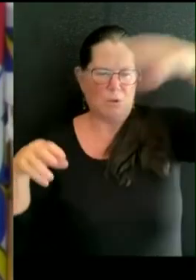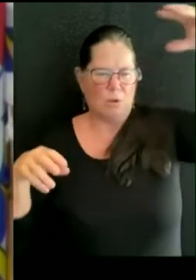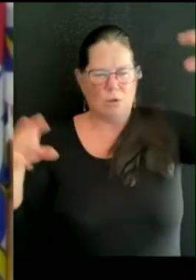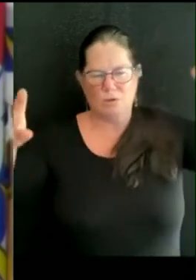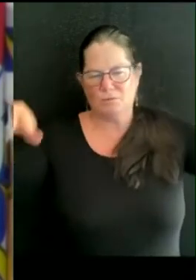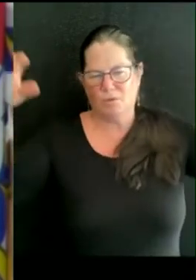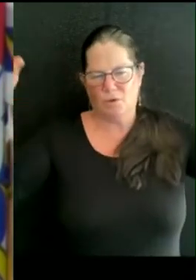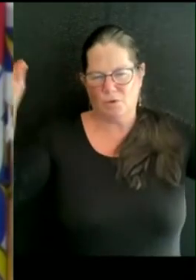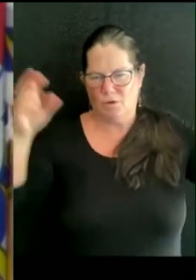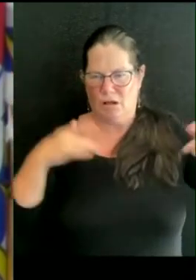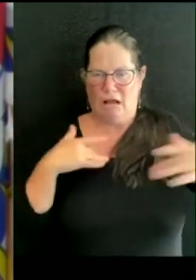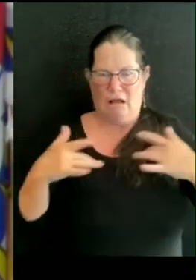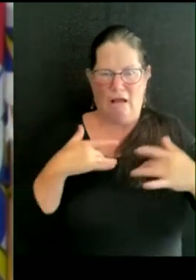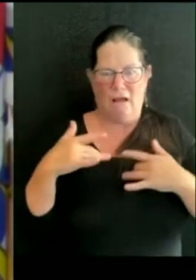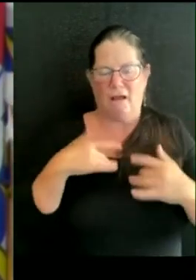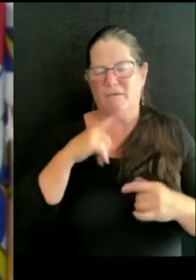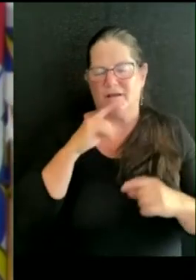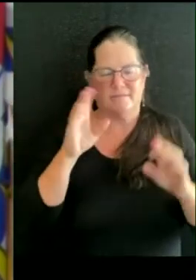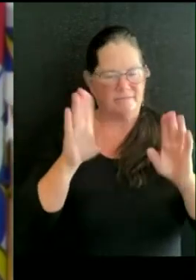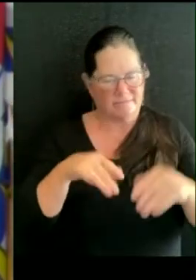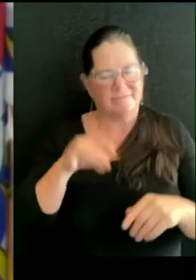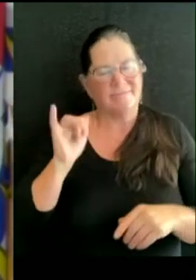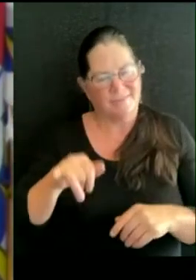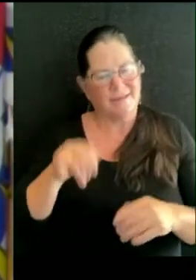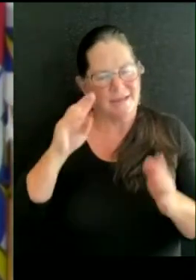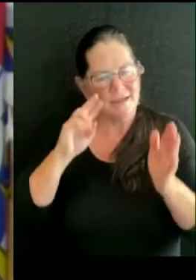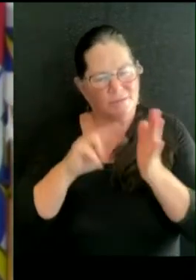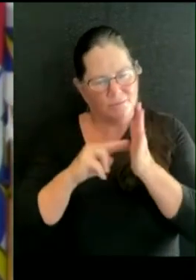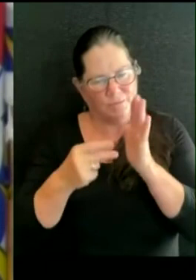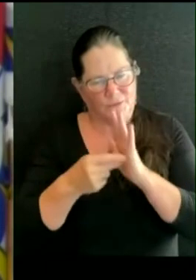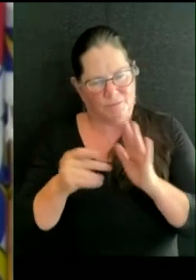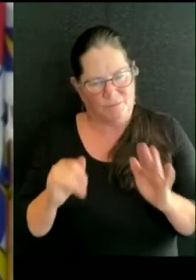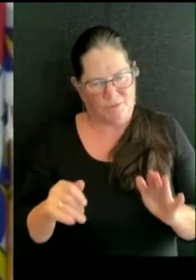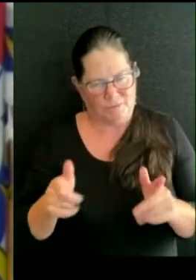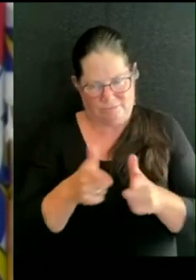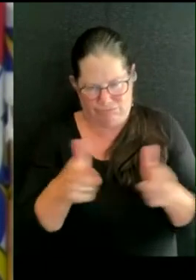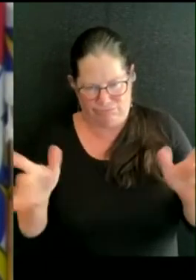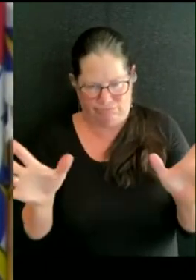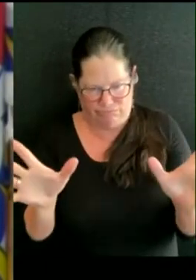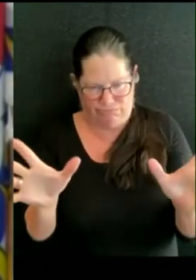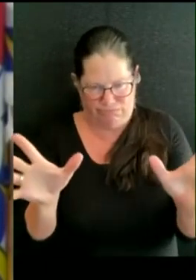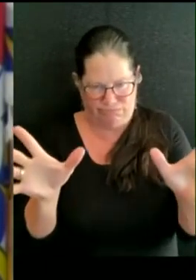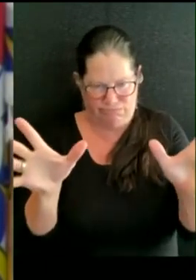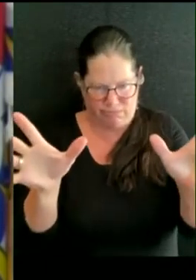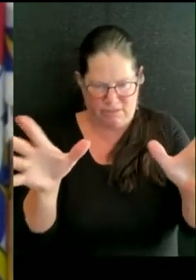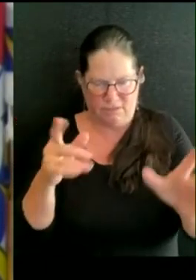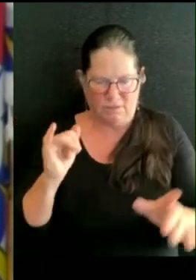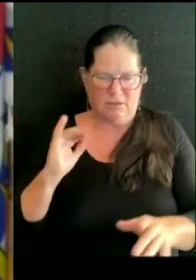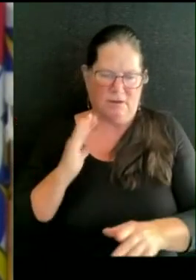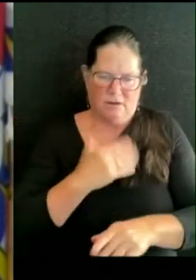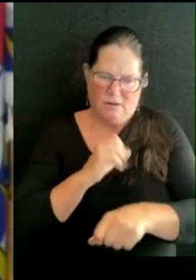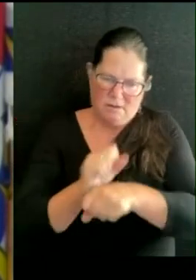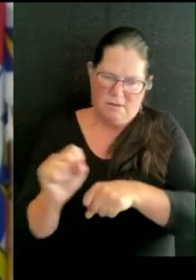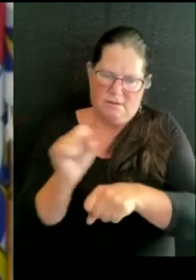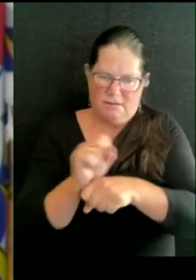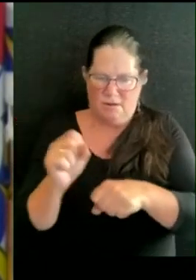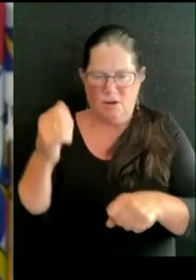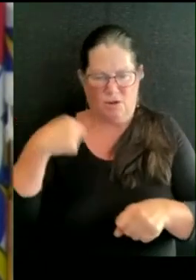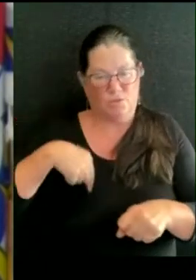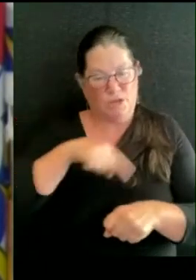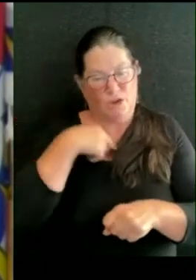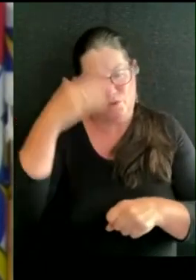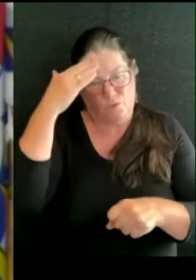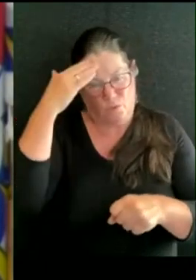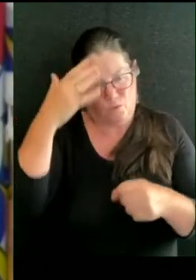But there are a lot of professionals on the ground ready to deal with this. our primary focus